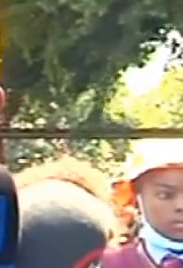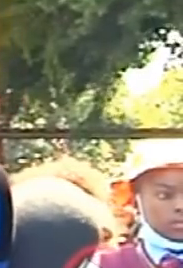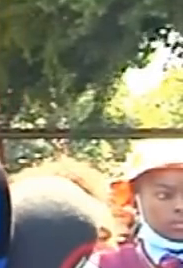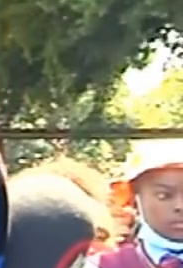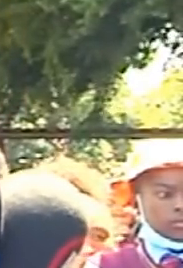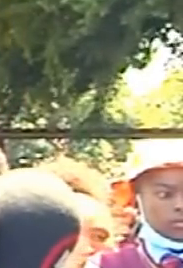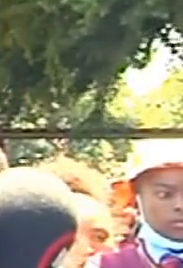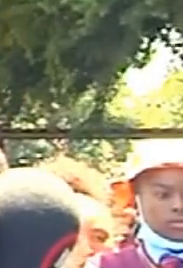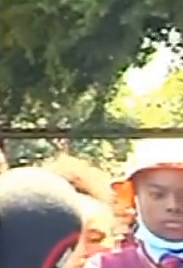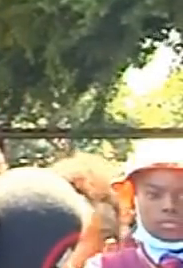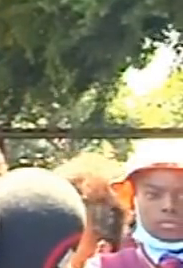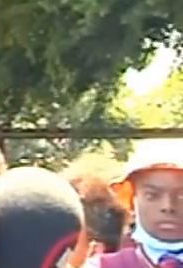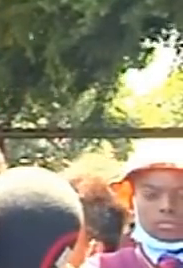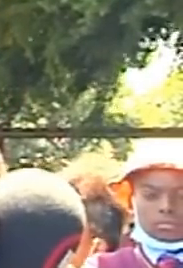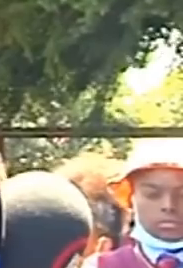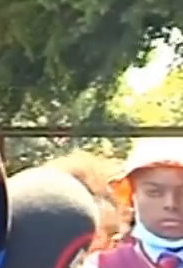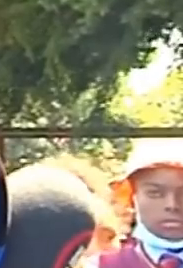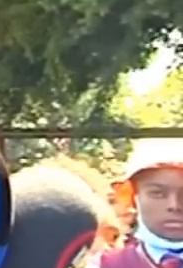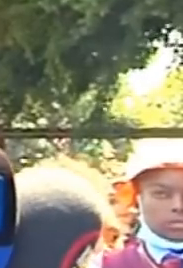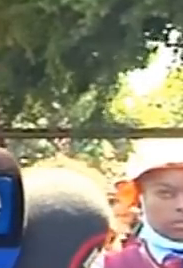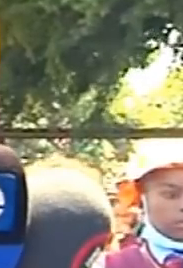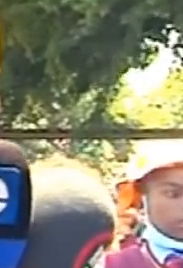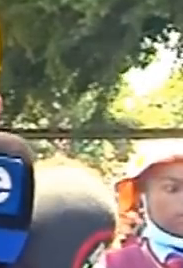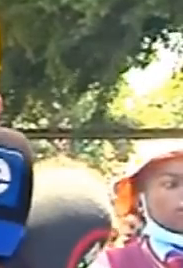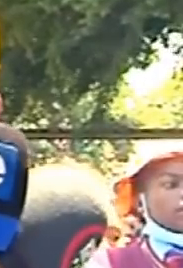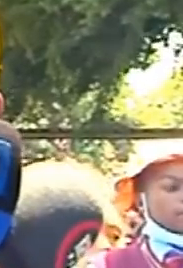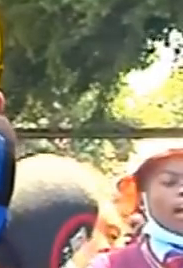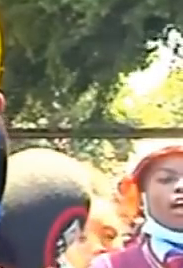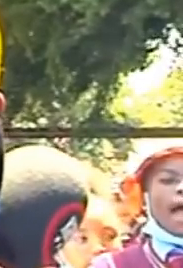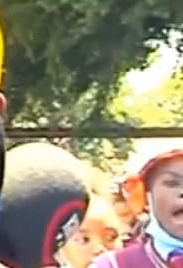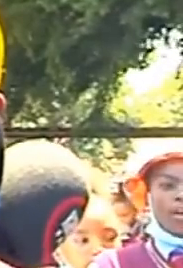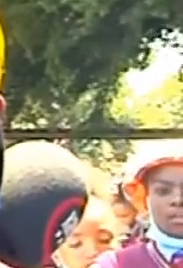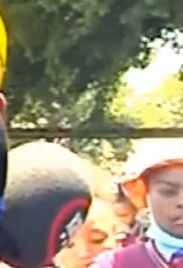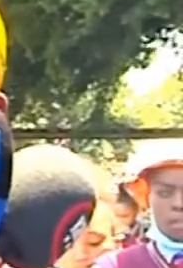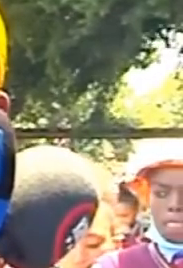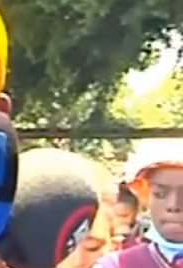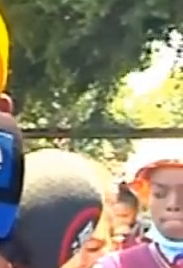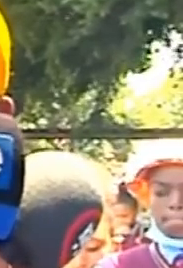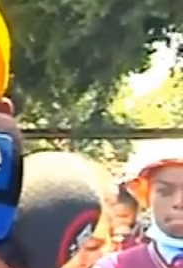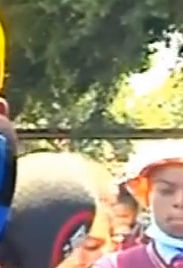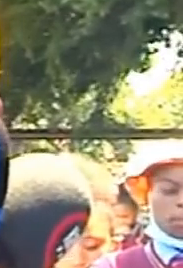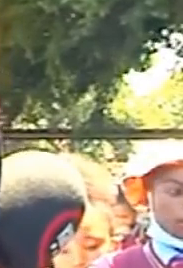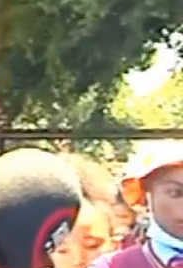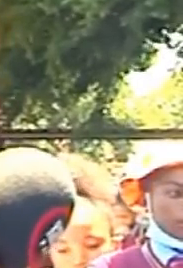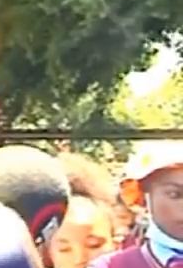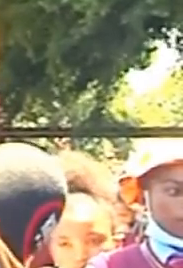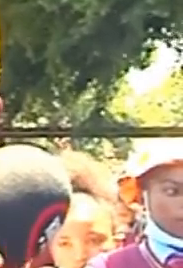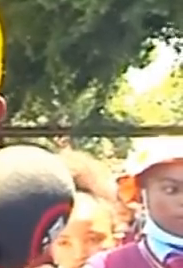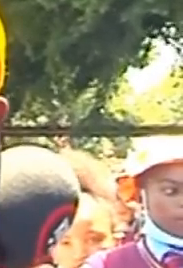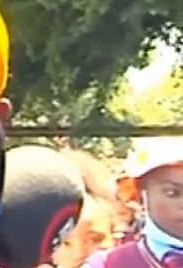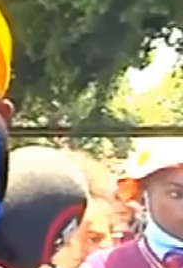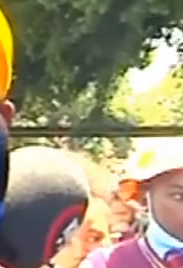That we are not stepchildren in this country. Yeah. we also belong in,